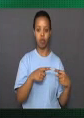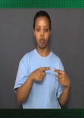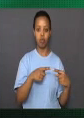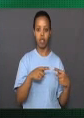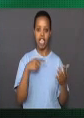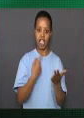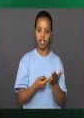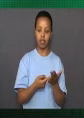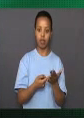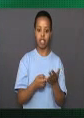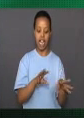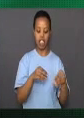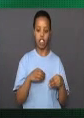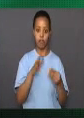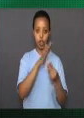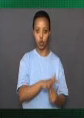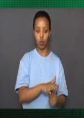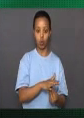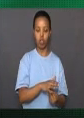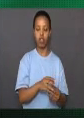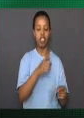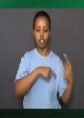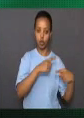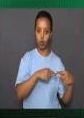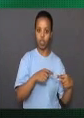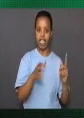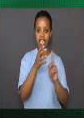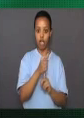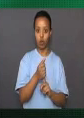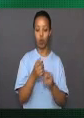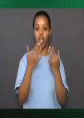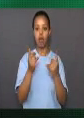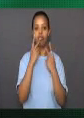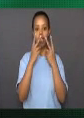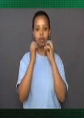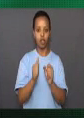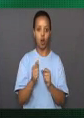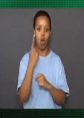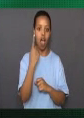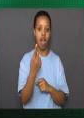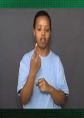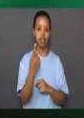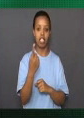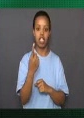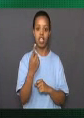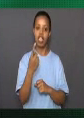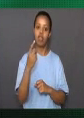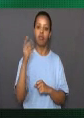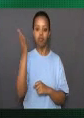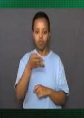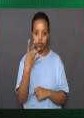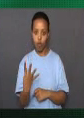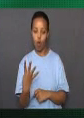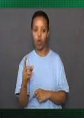characteristics of recessive genes, we can see that only one of the 4